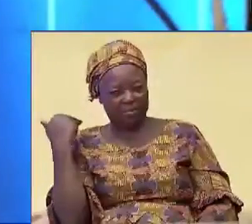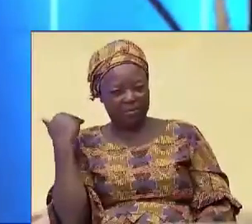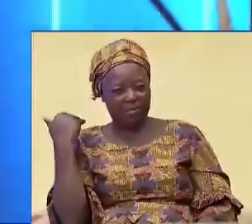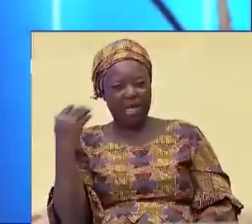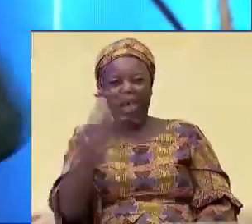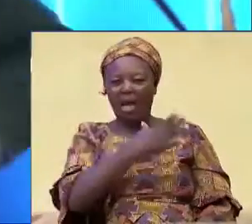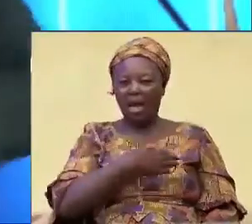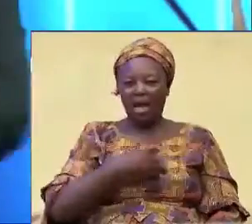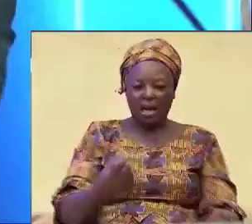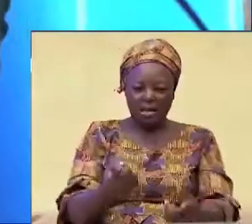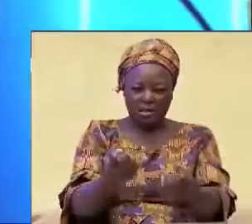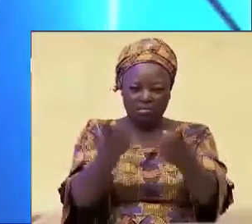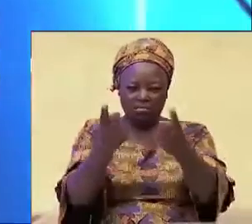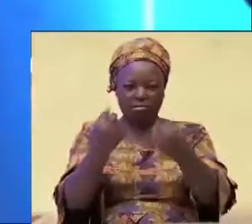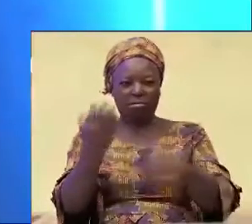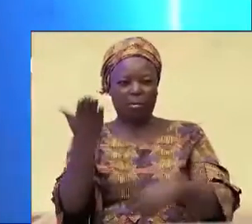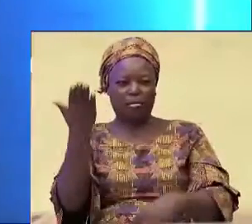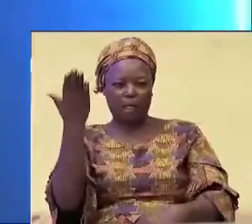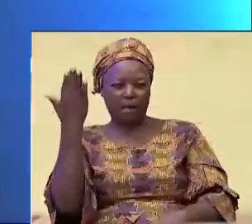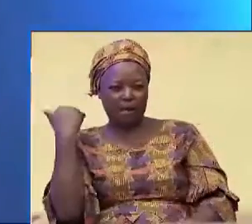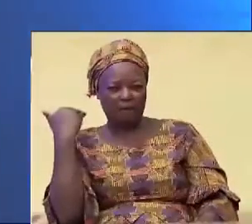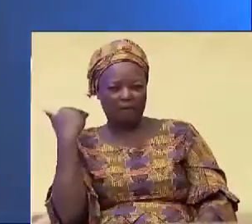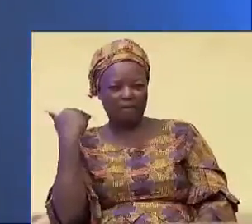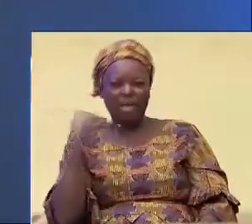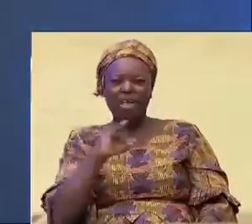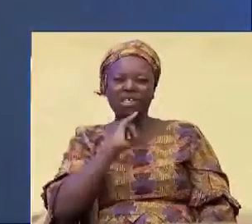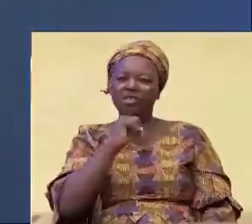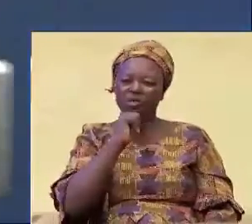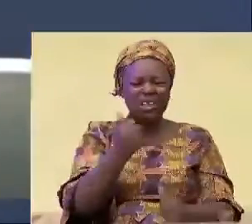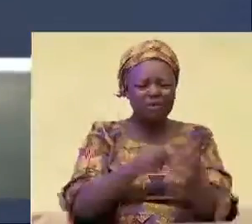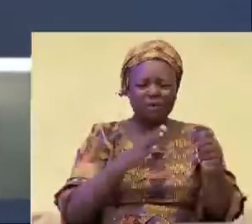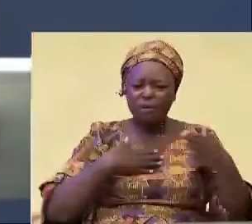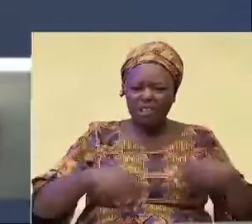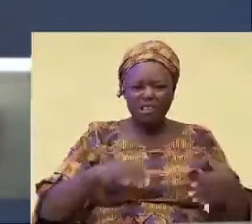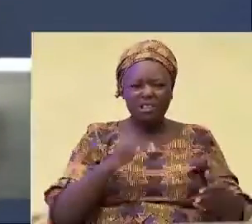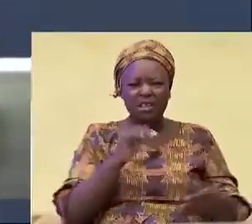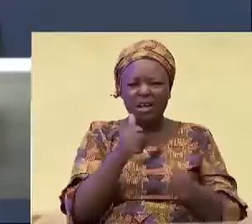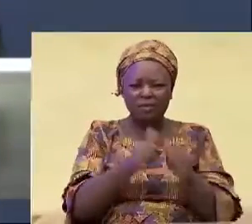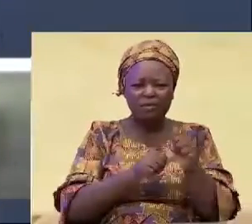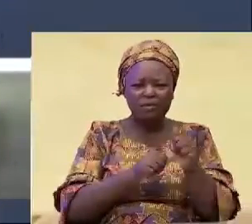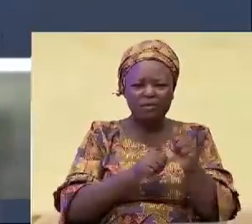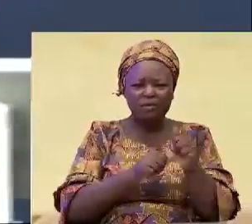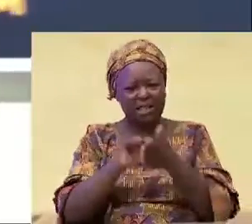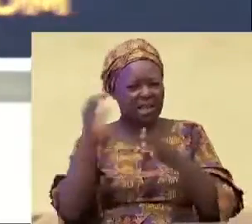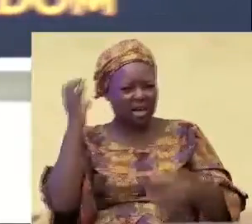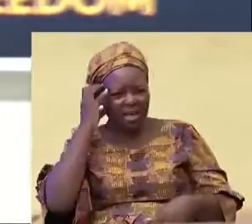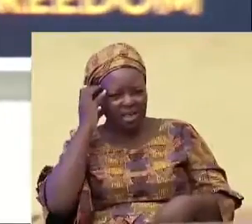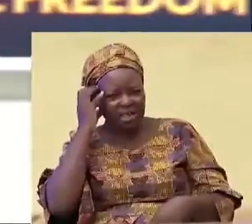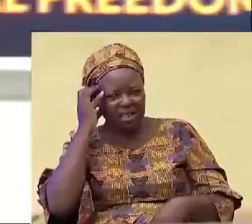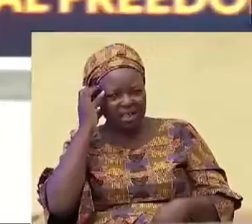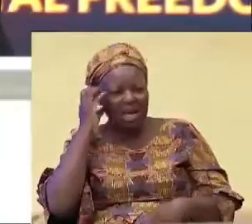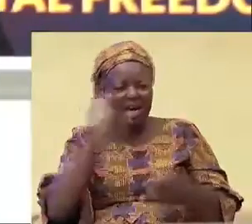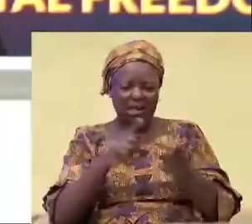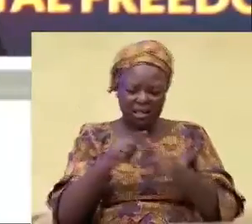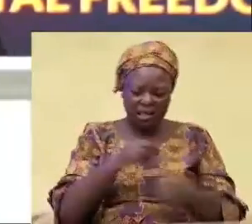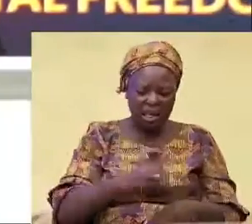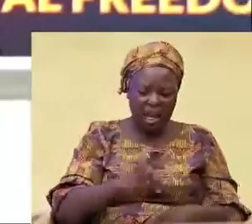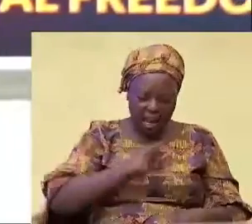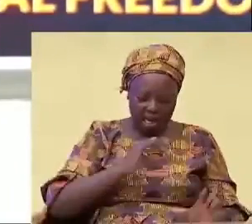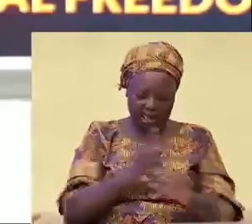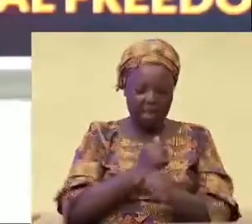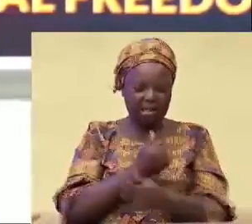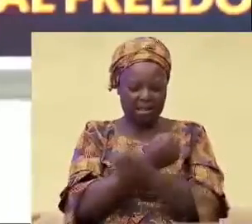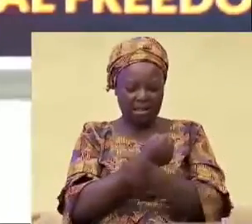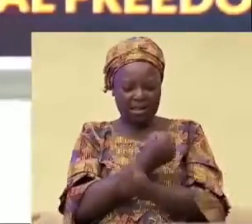And came. It's not everybody that has heard that gets saved. Only the people that hear and